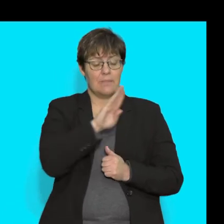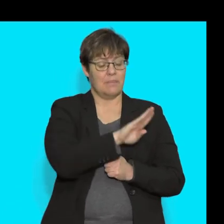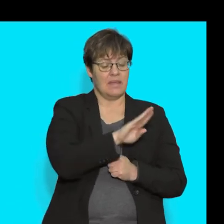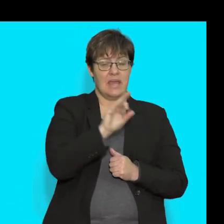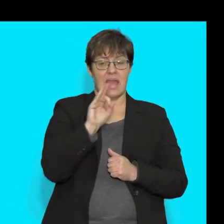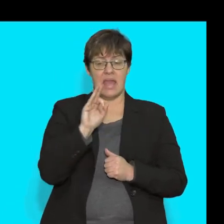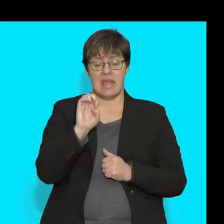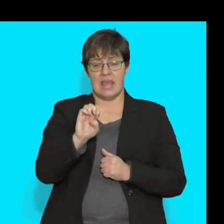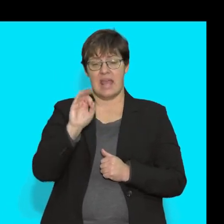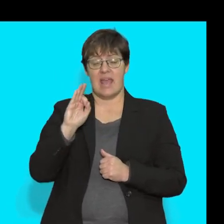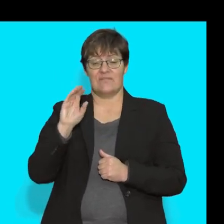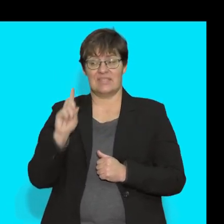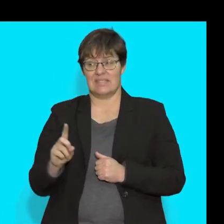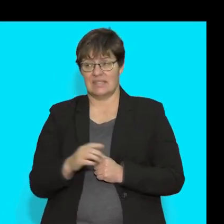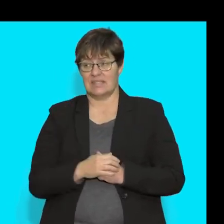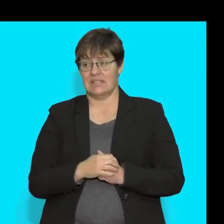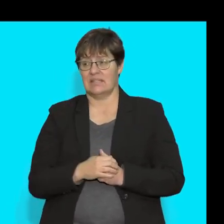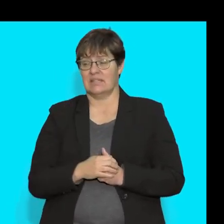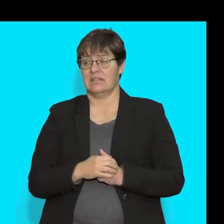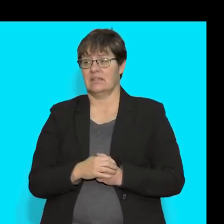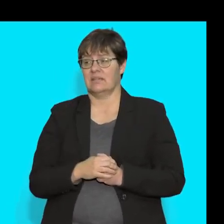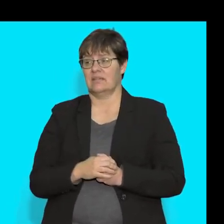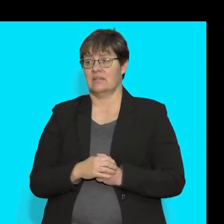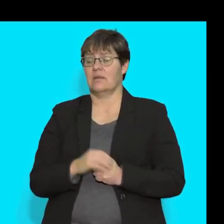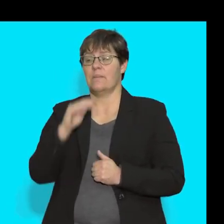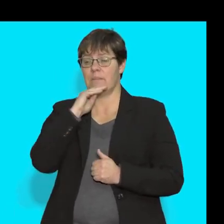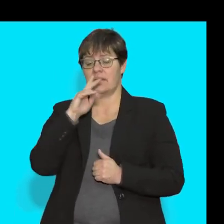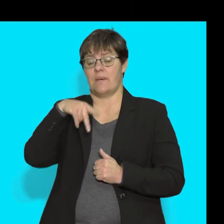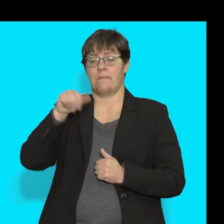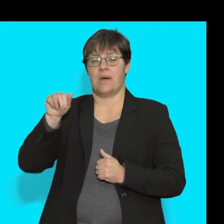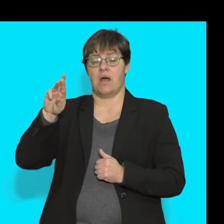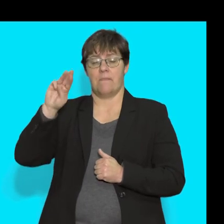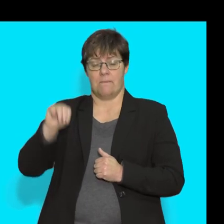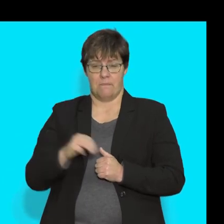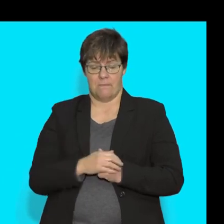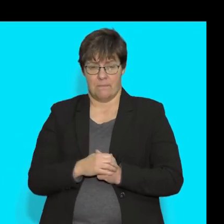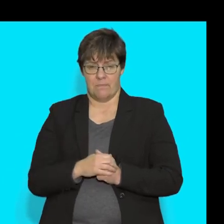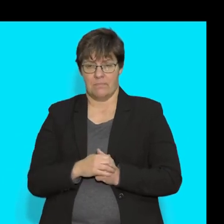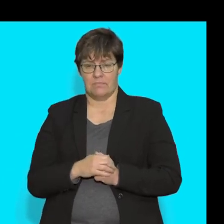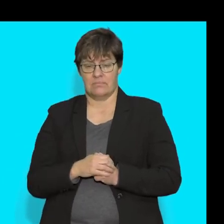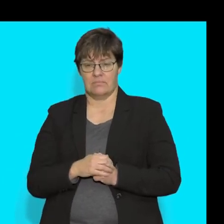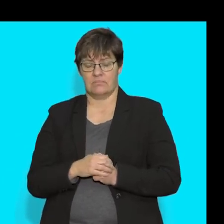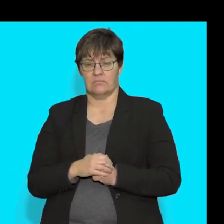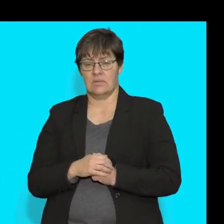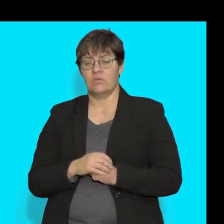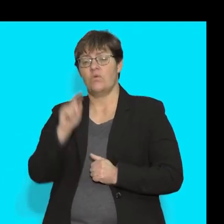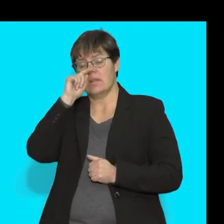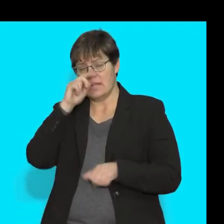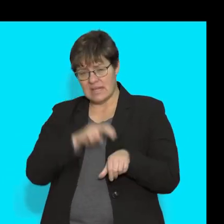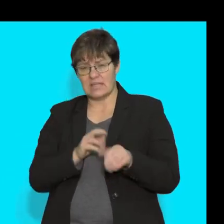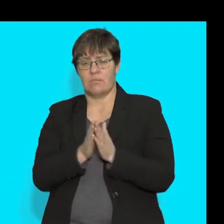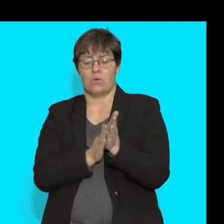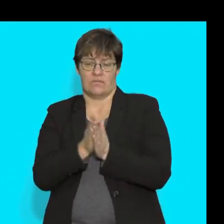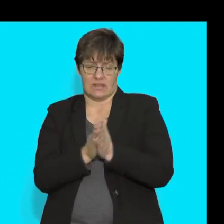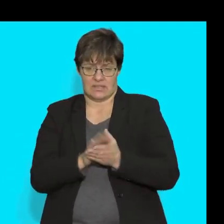So BEFD will simply just be a parallelogram, right? And you will